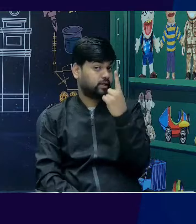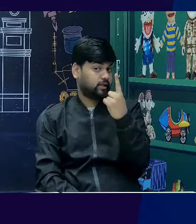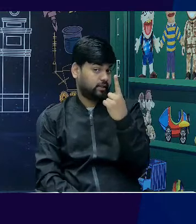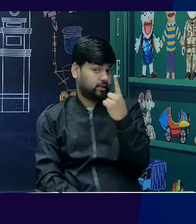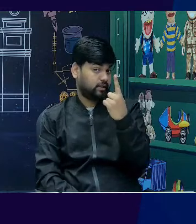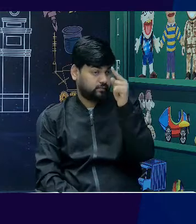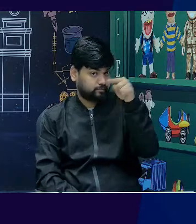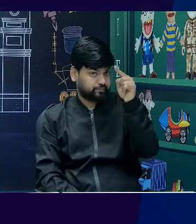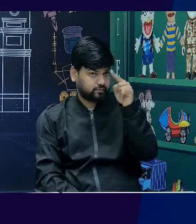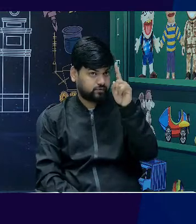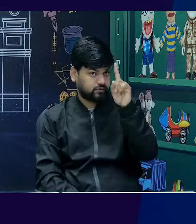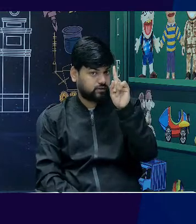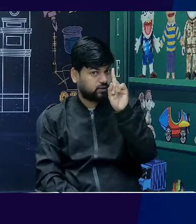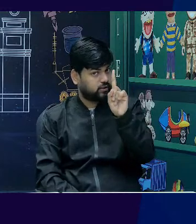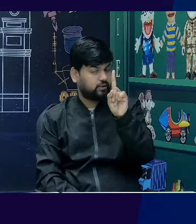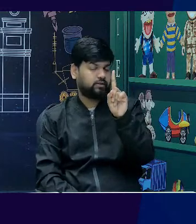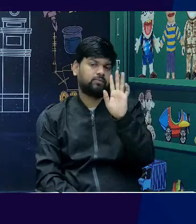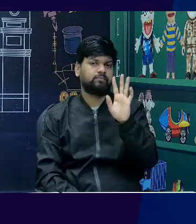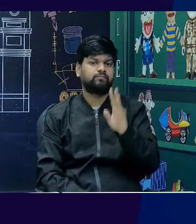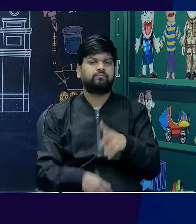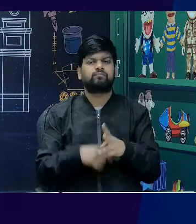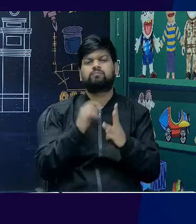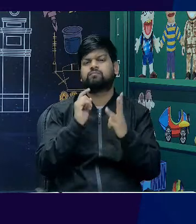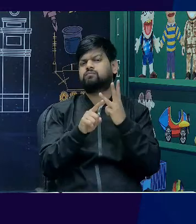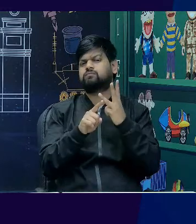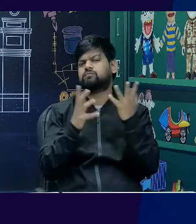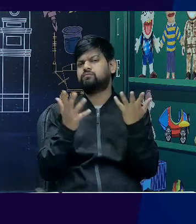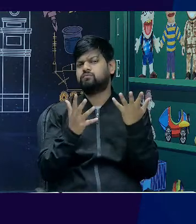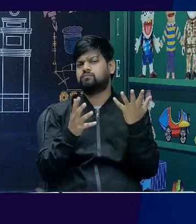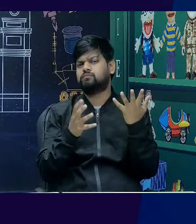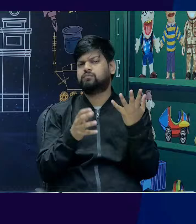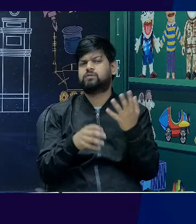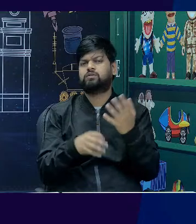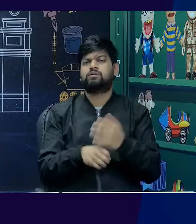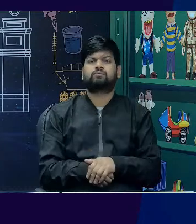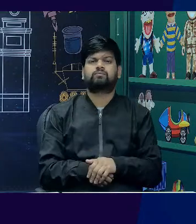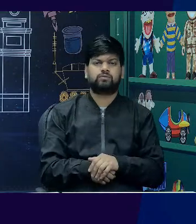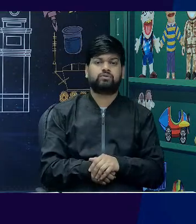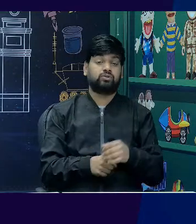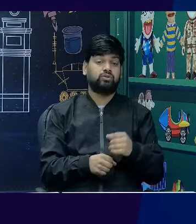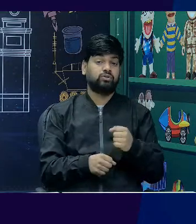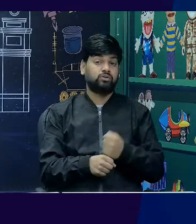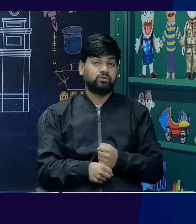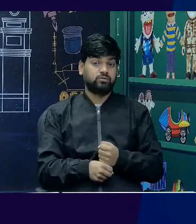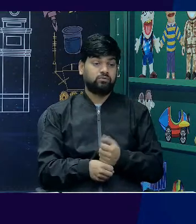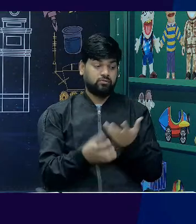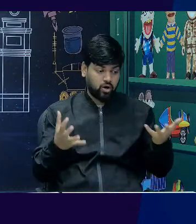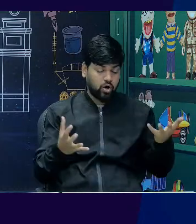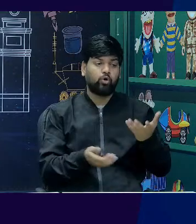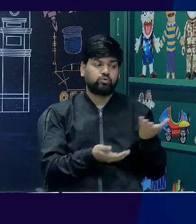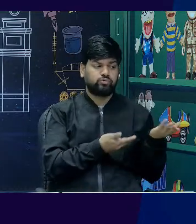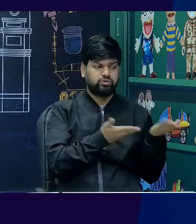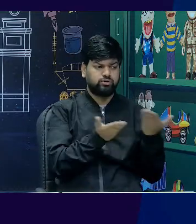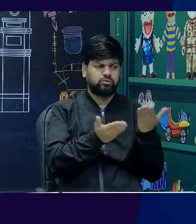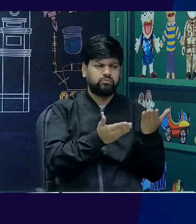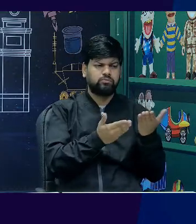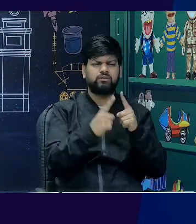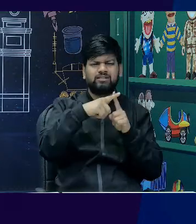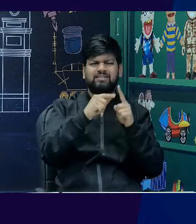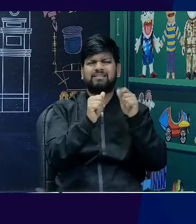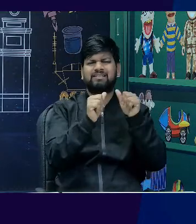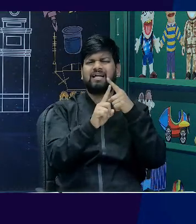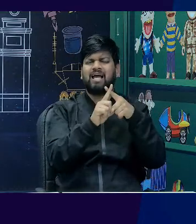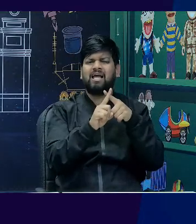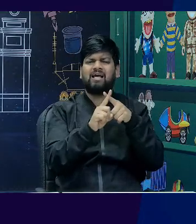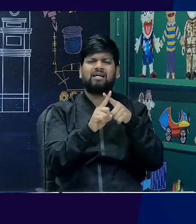these. The third is, encircle the goods and service tax amongst the following: income tax, tax